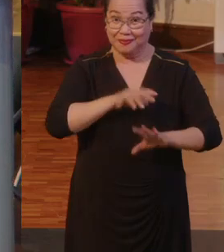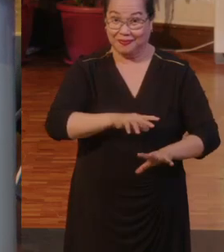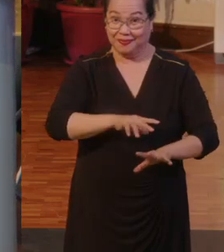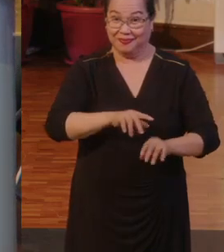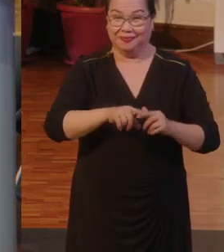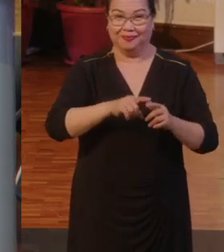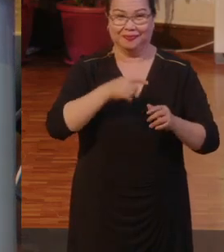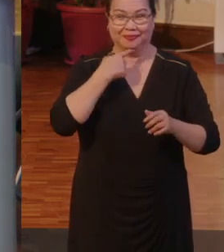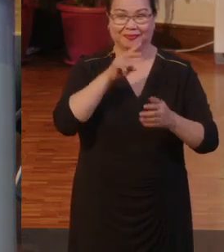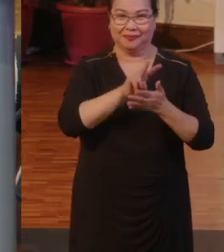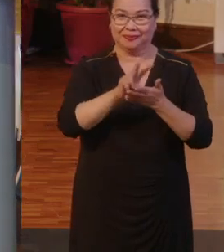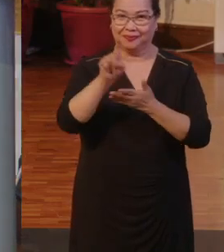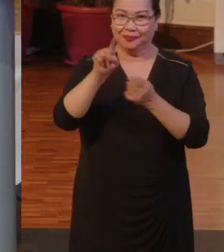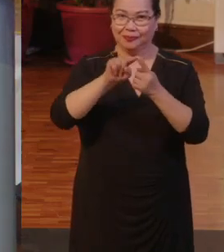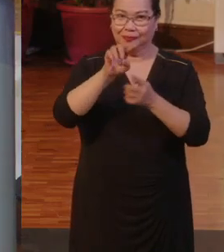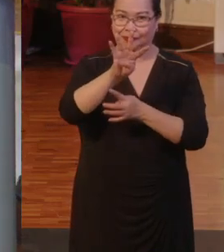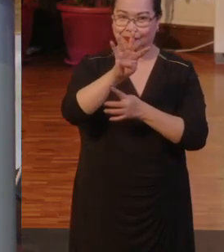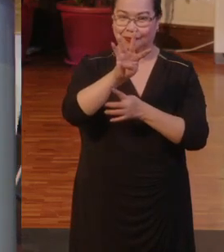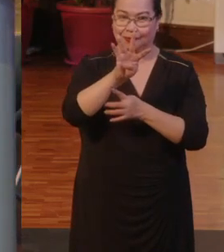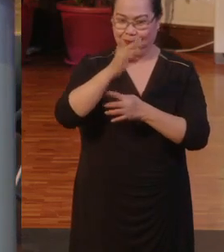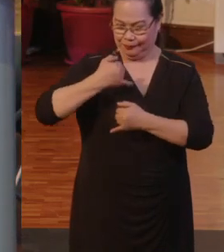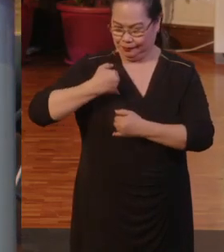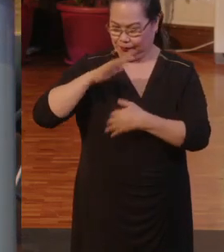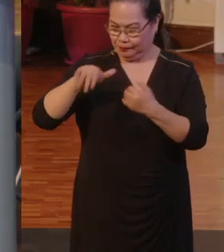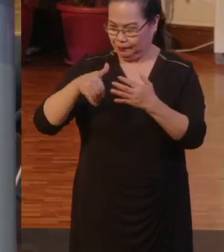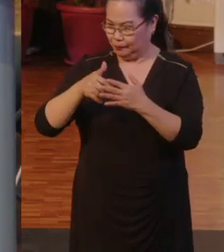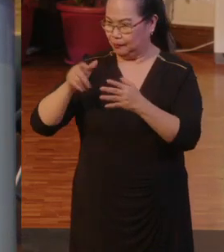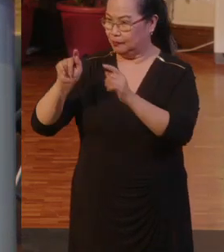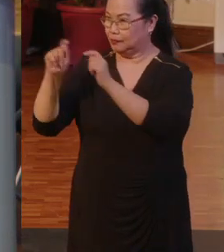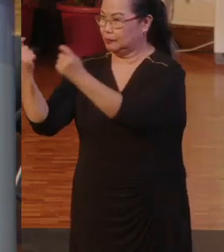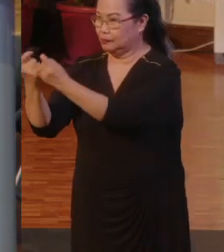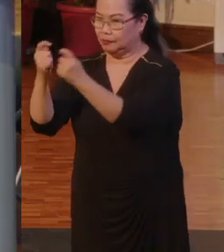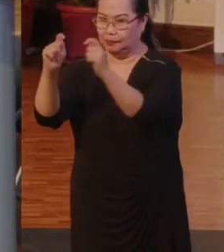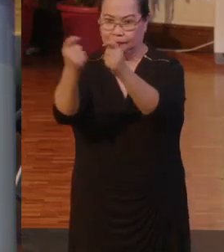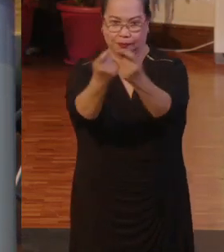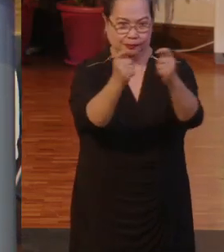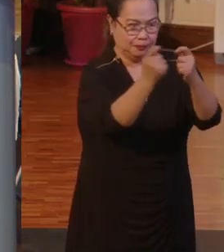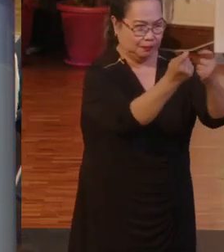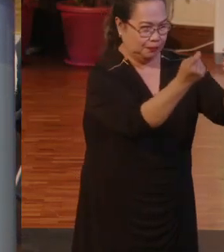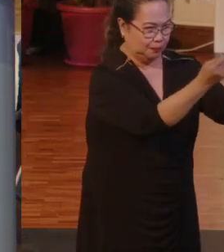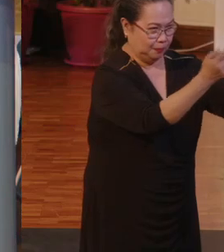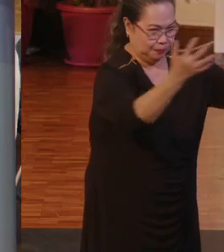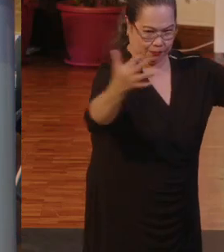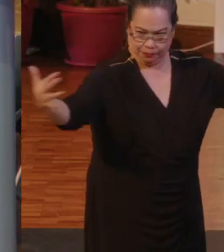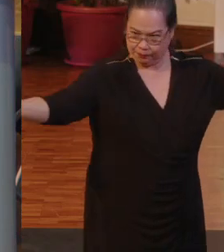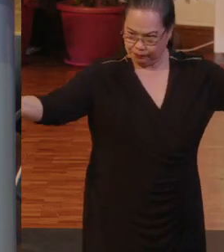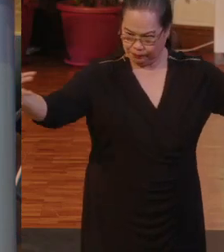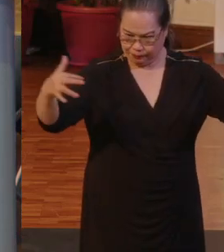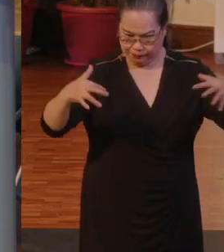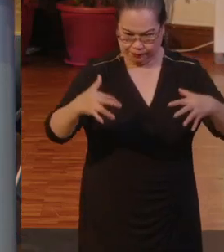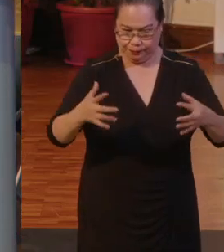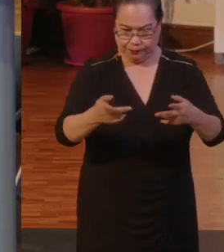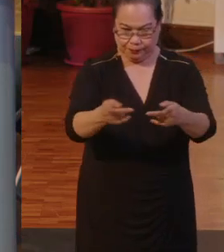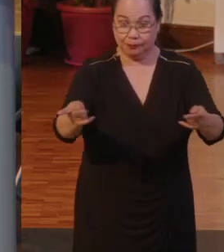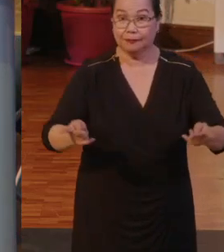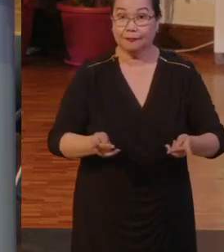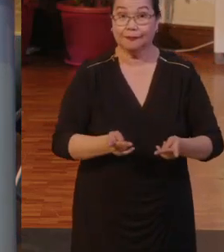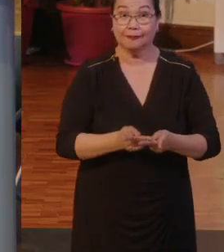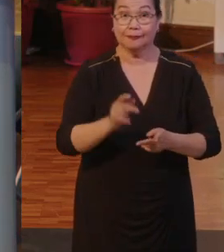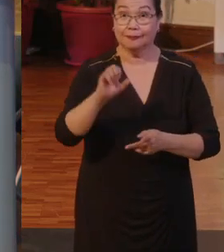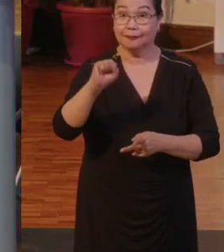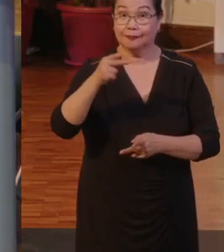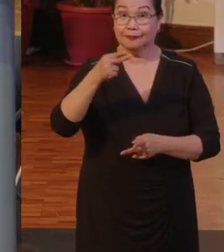4. Joshua gathered all the tribes of Israel to Shechem and summoned the elders, the